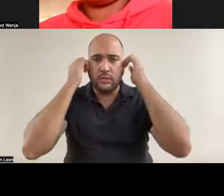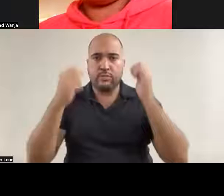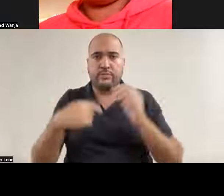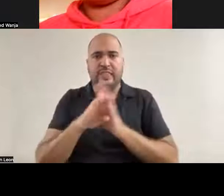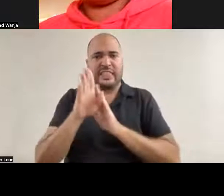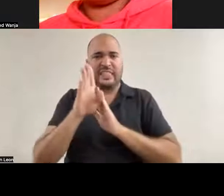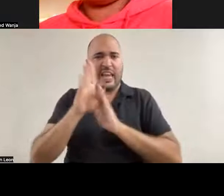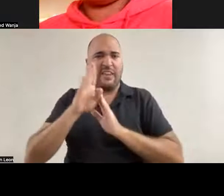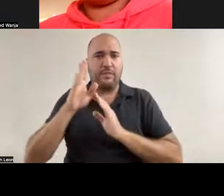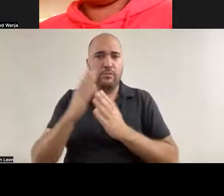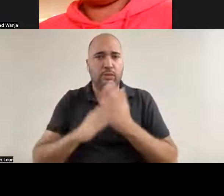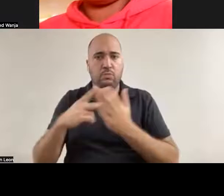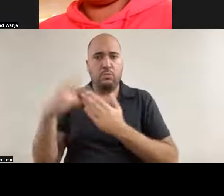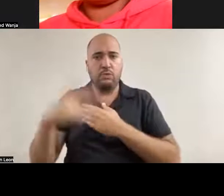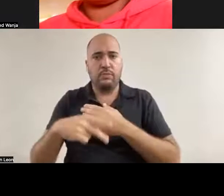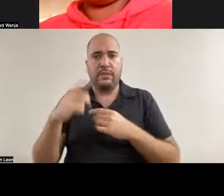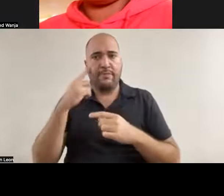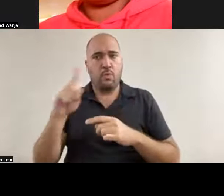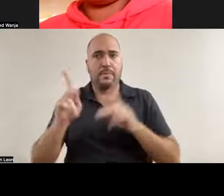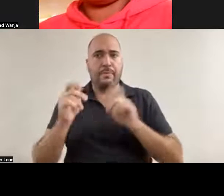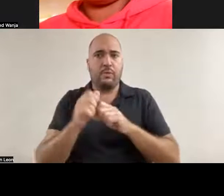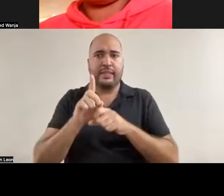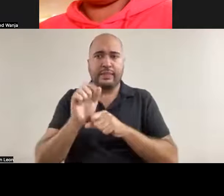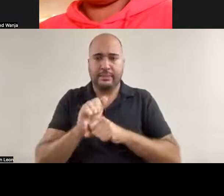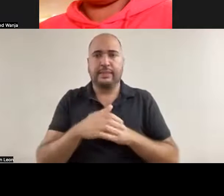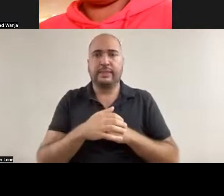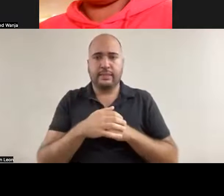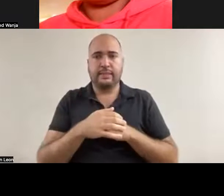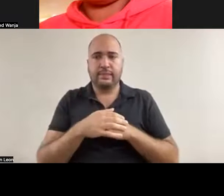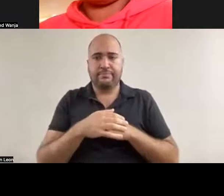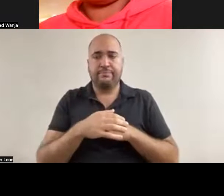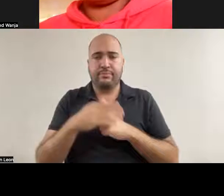programs on behalf of people with disabilities. And